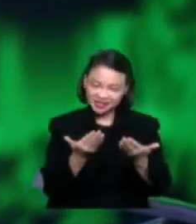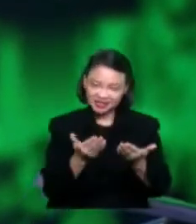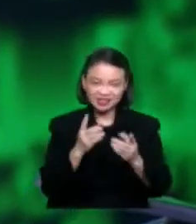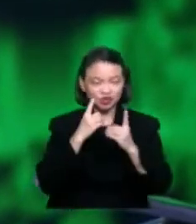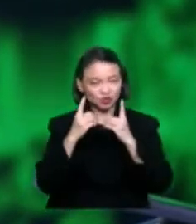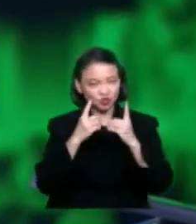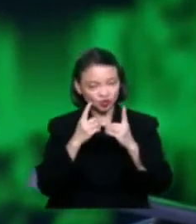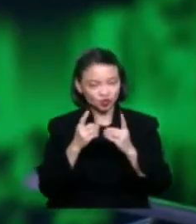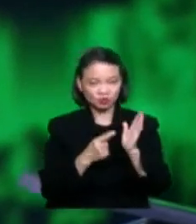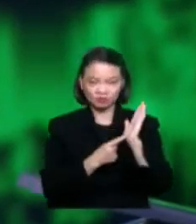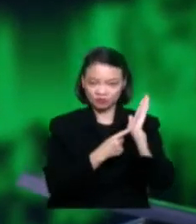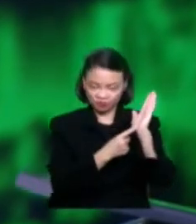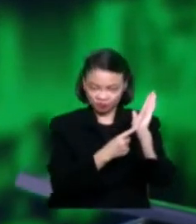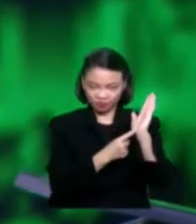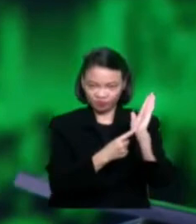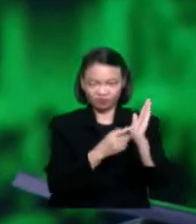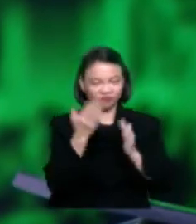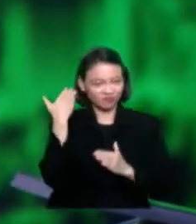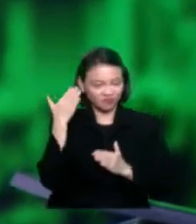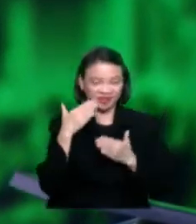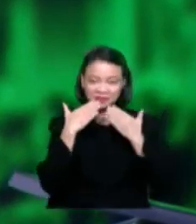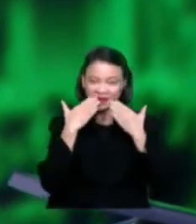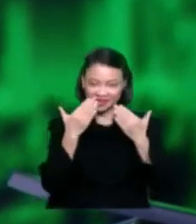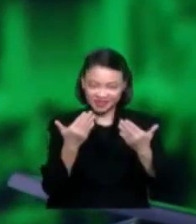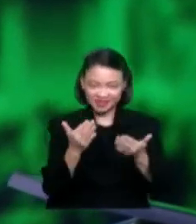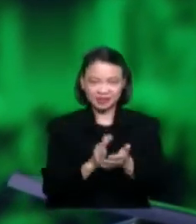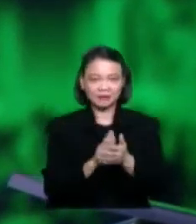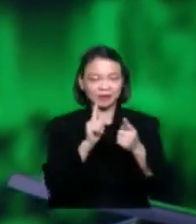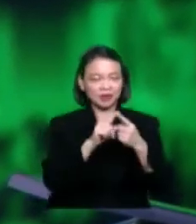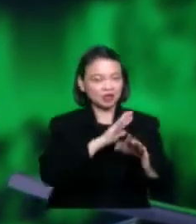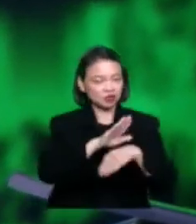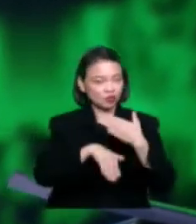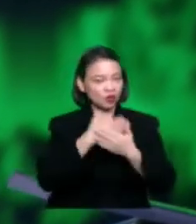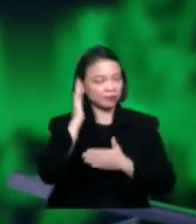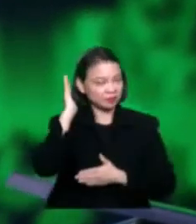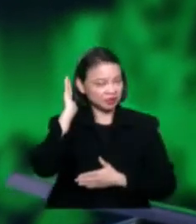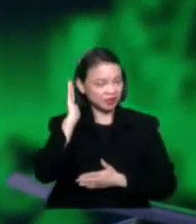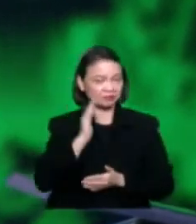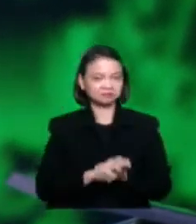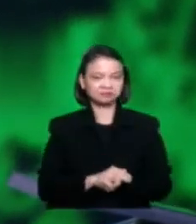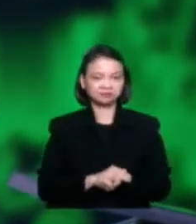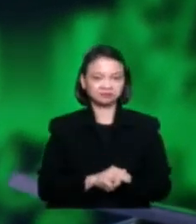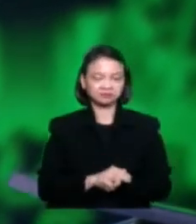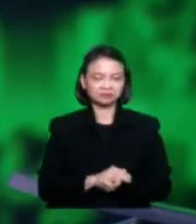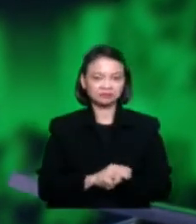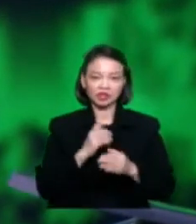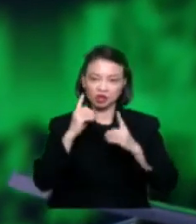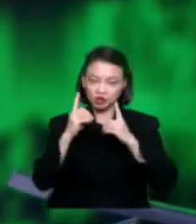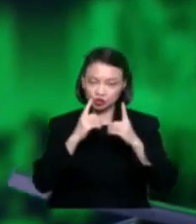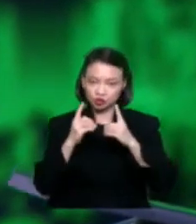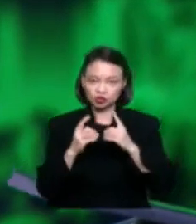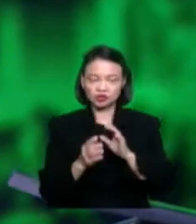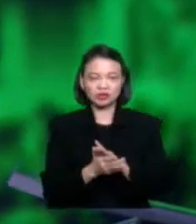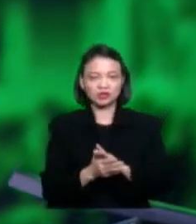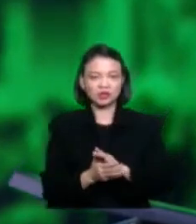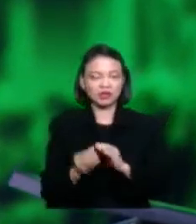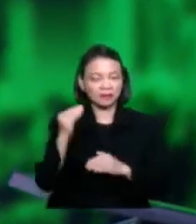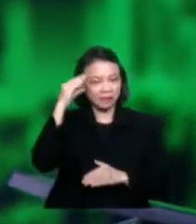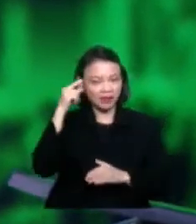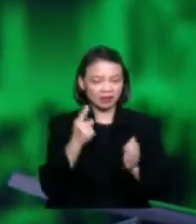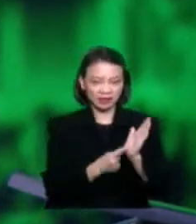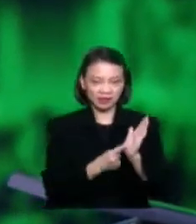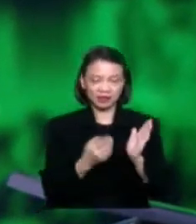thank you so much, all speakers. And that's wrap up our policy discussion today. And now I will give the show back to our host, Farhanisa